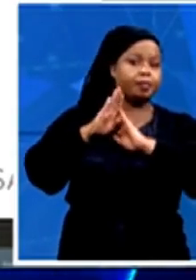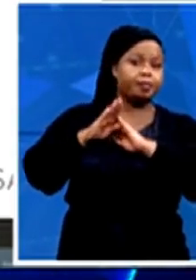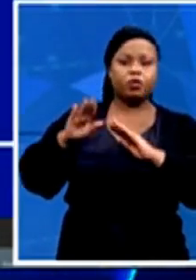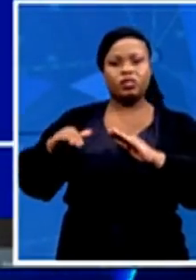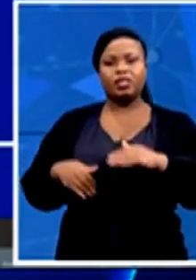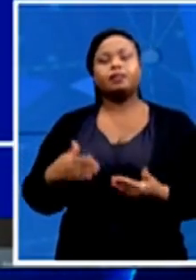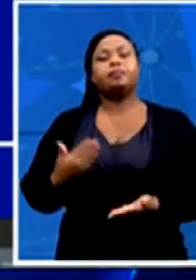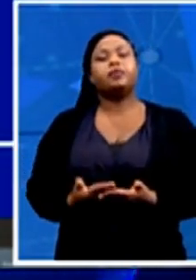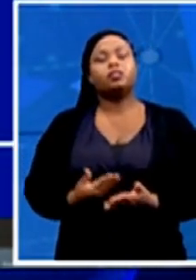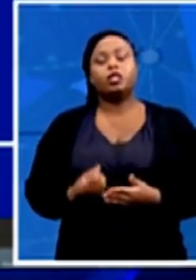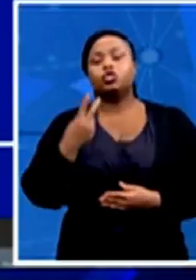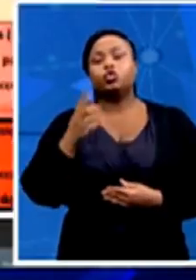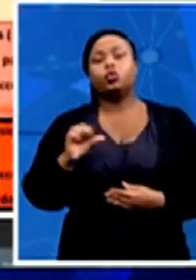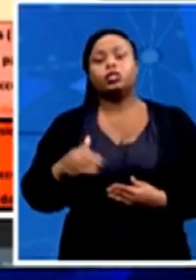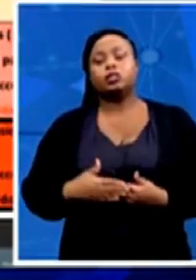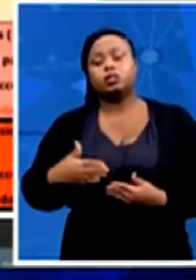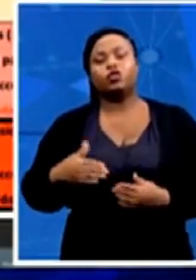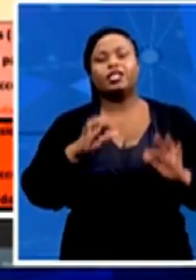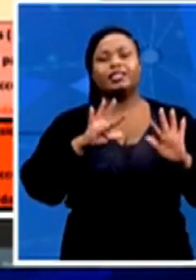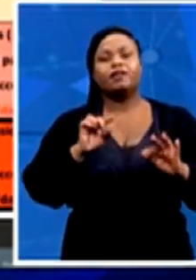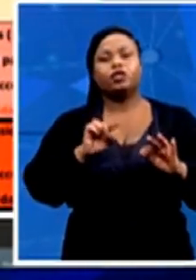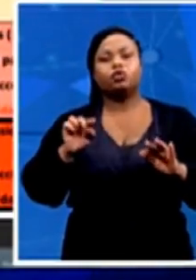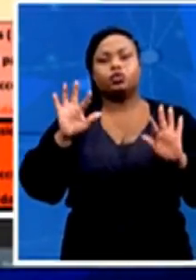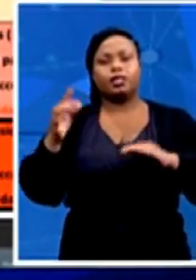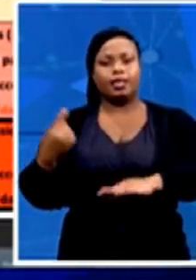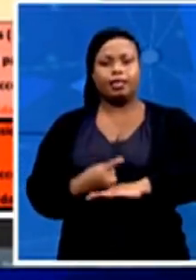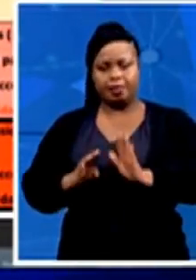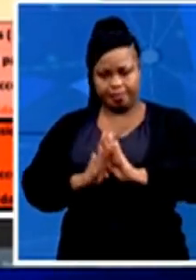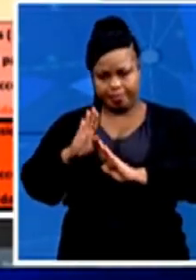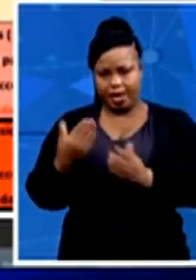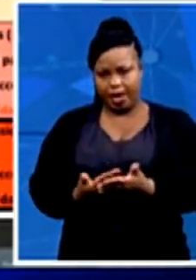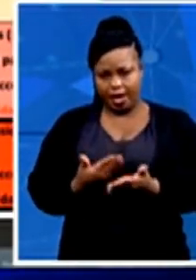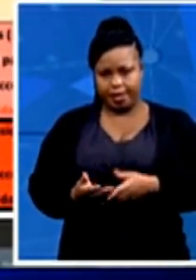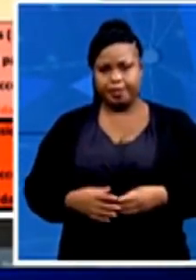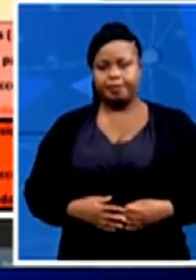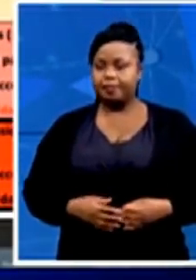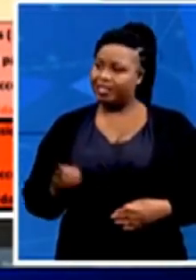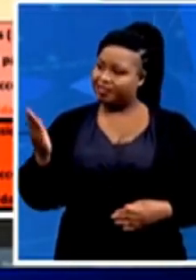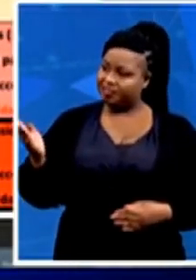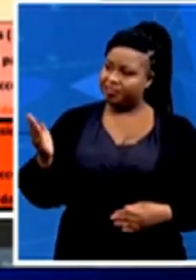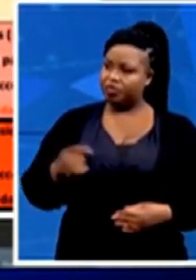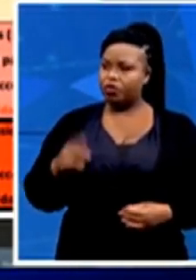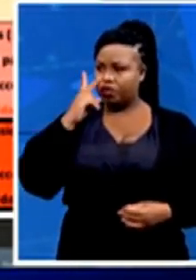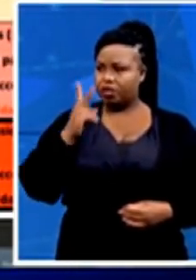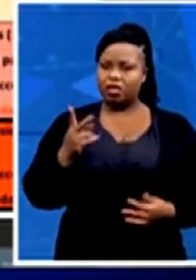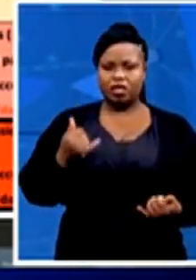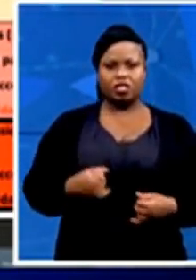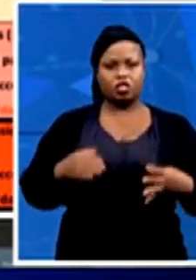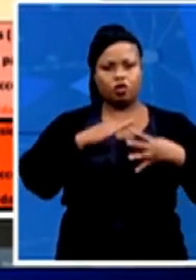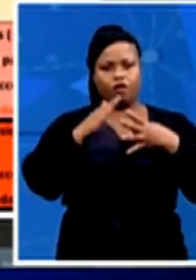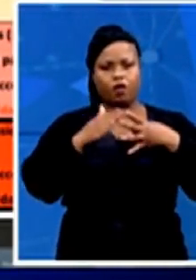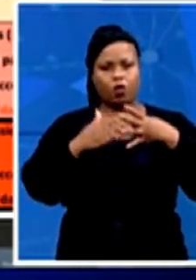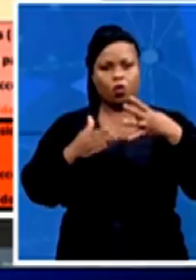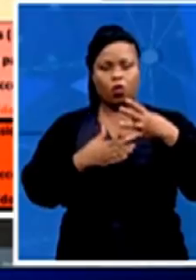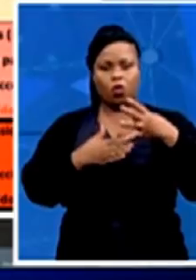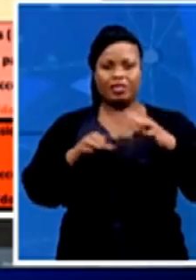10 days. So the triggered wave response, we've always had this, a 4-trigger system. Unfortunately, we are at the peak of